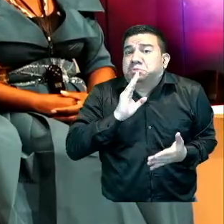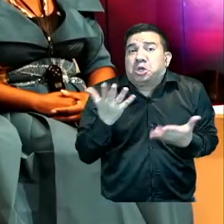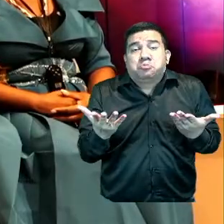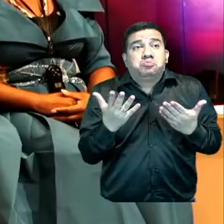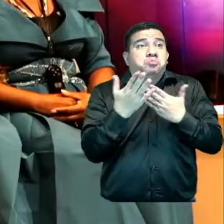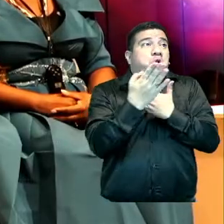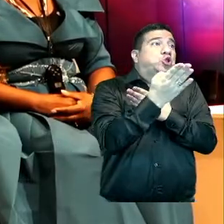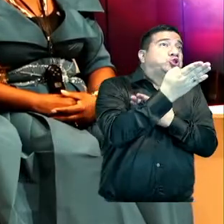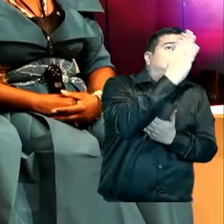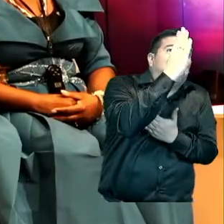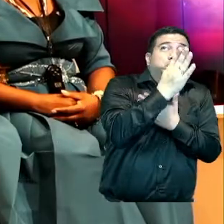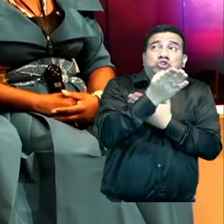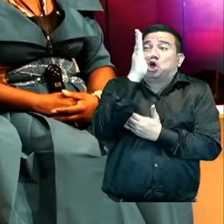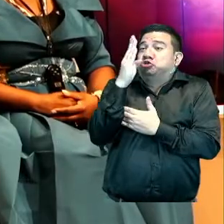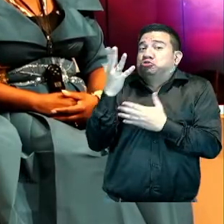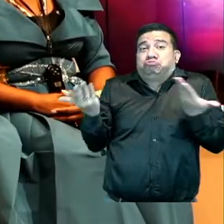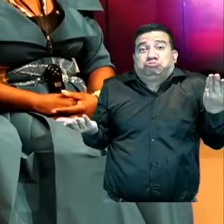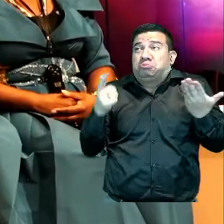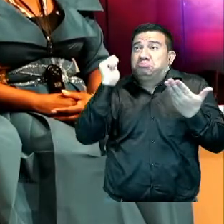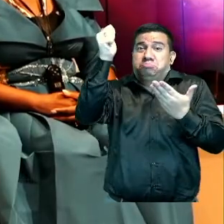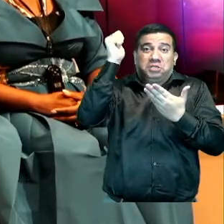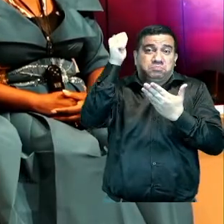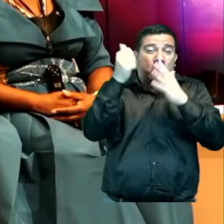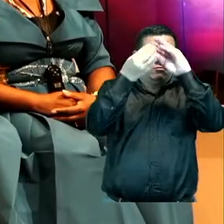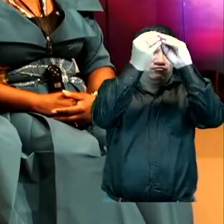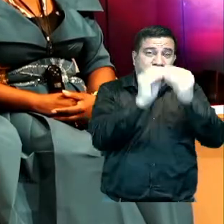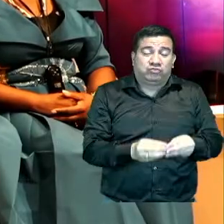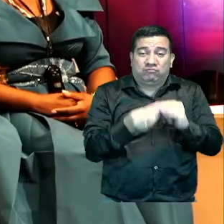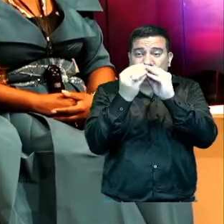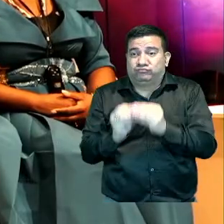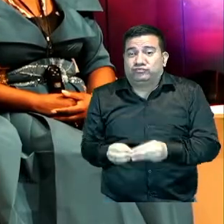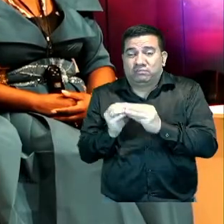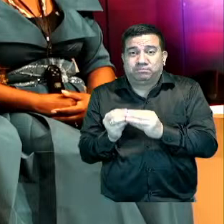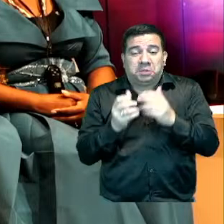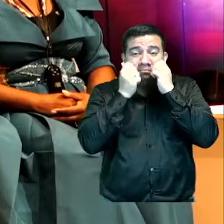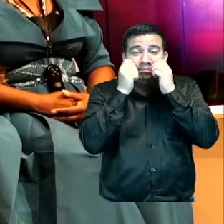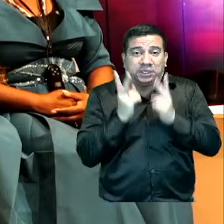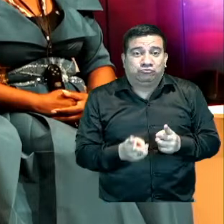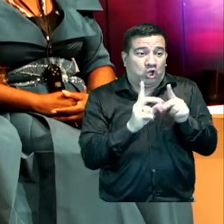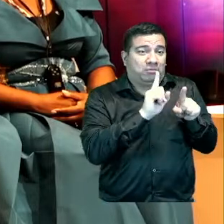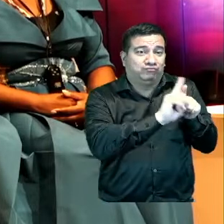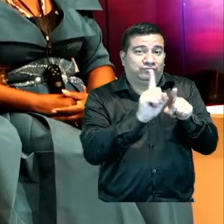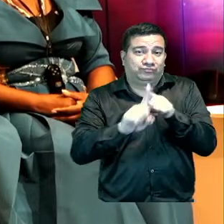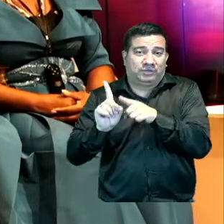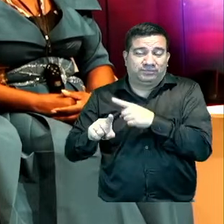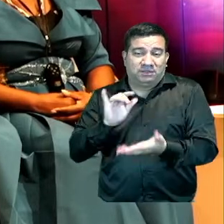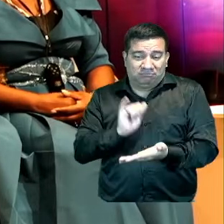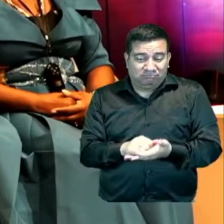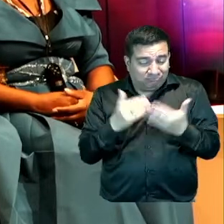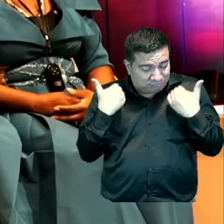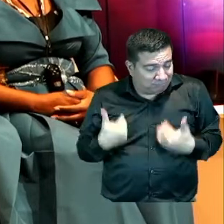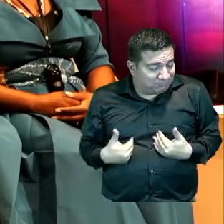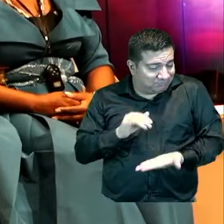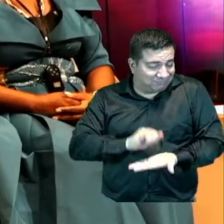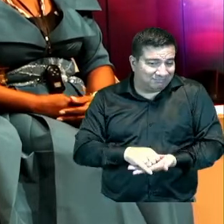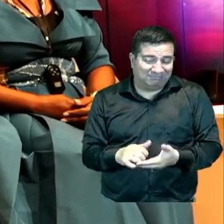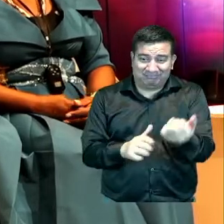Because it was the will of the gods and the Creator, because we're beautiful, we're better.